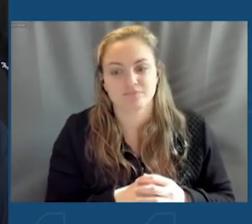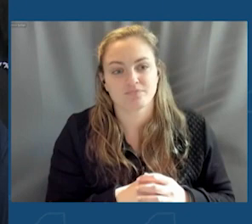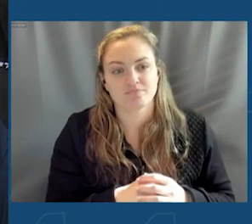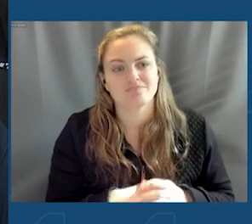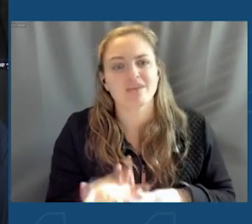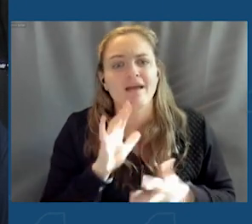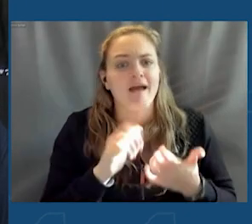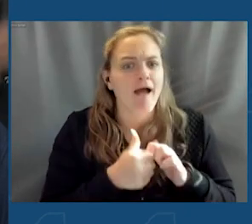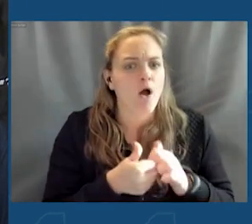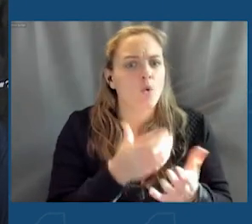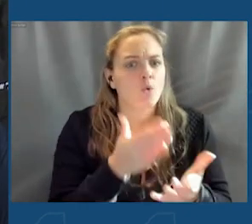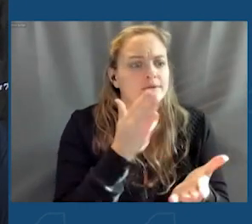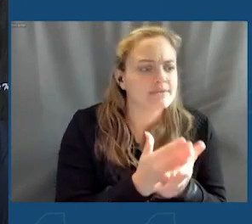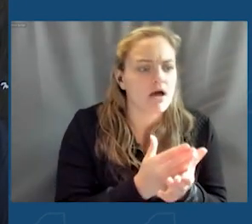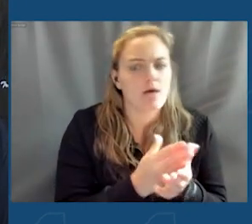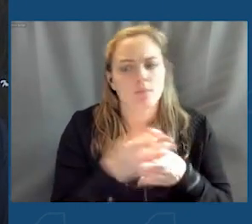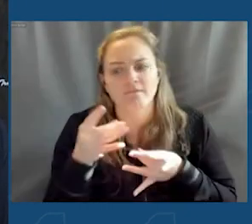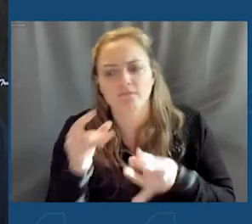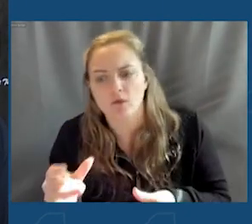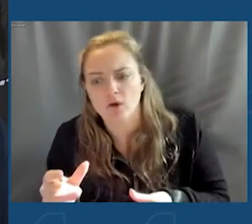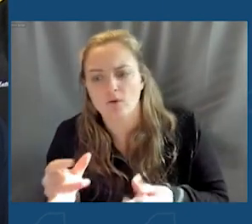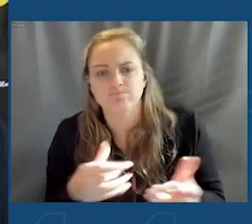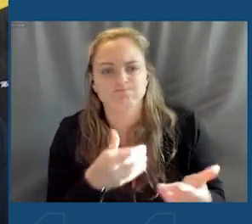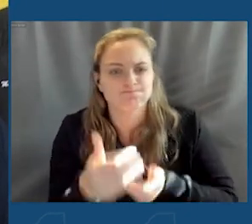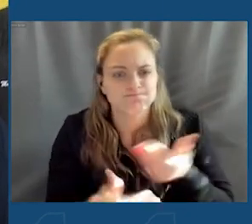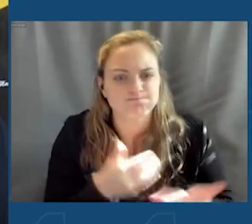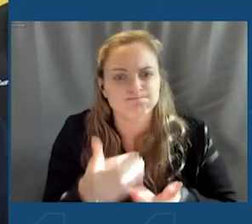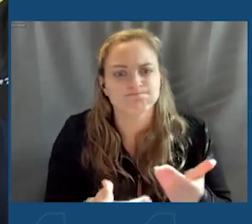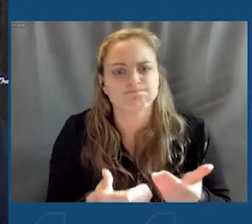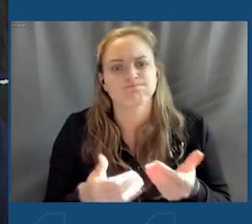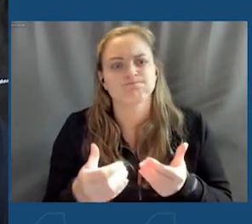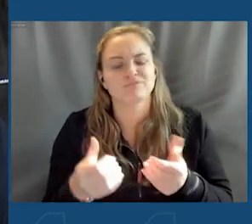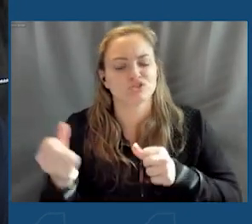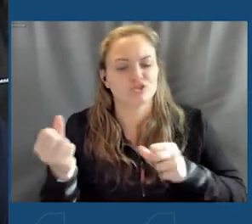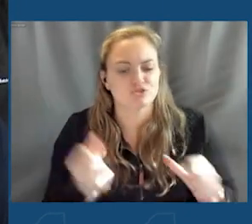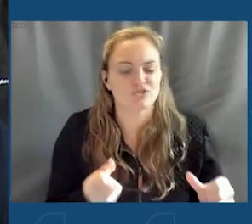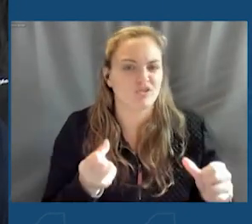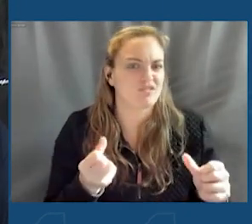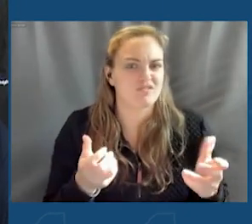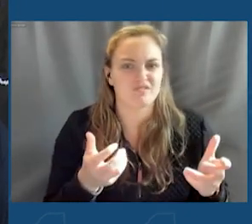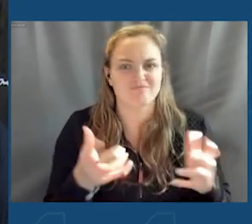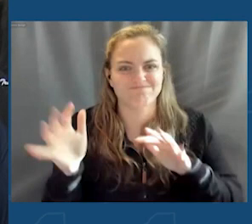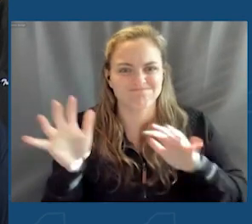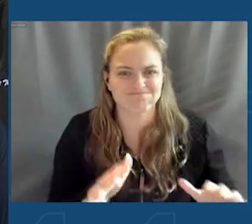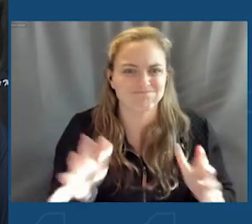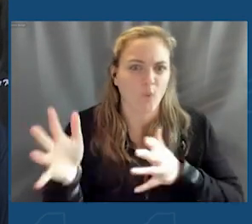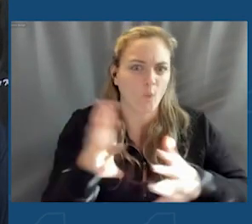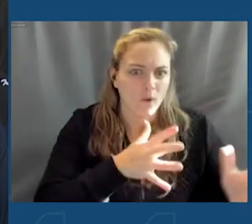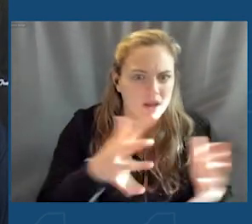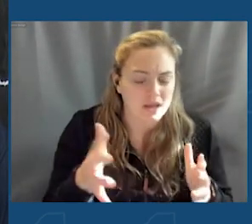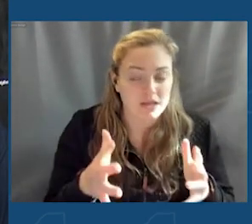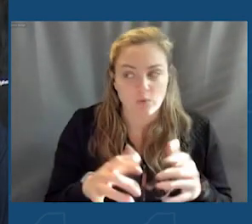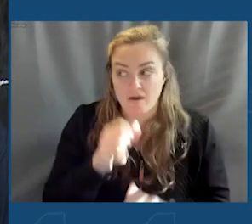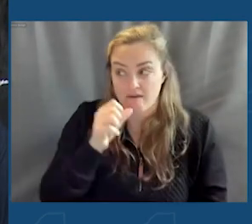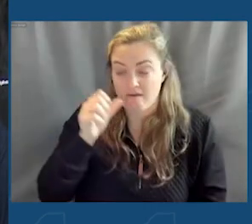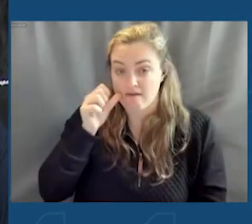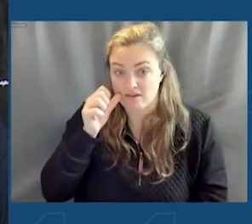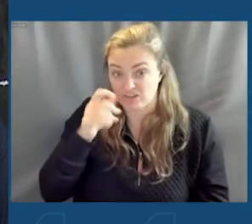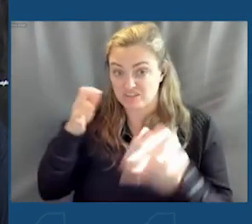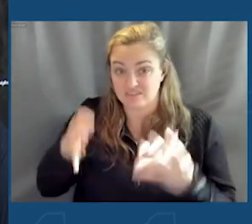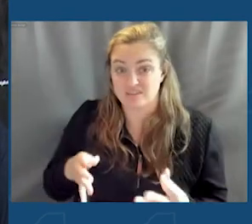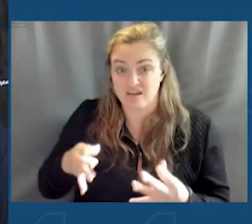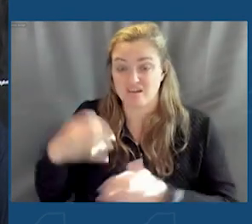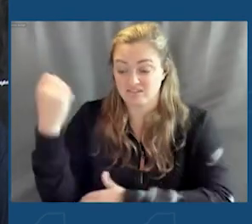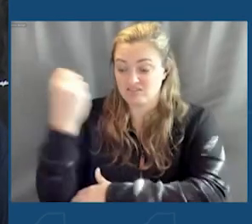of traffic from getting on heavy roads that you know are going to be impacted. Why we declared yesterday that there'll be a shutdown of